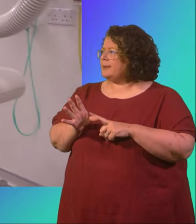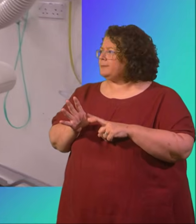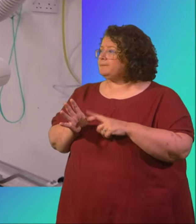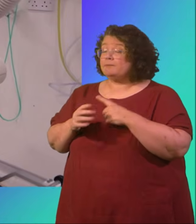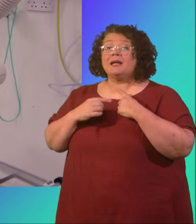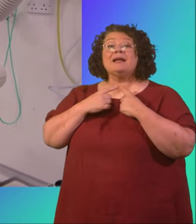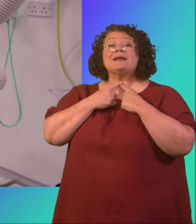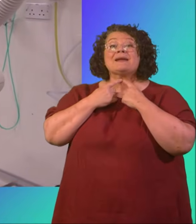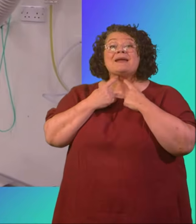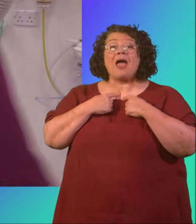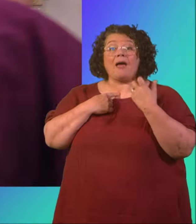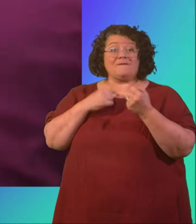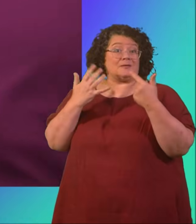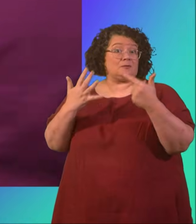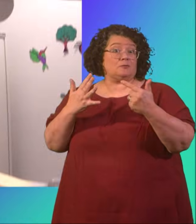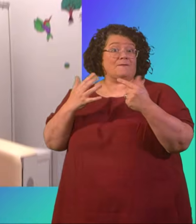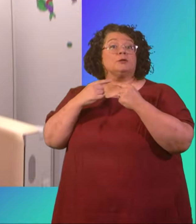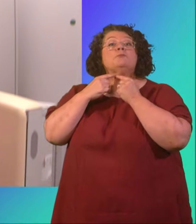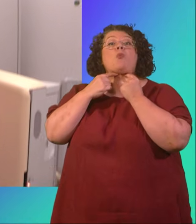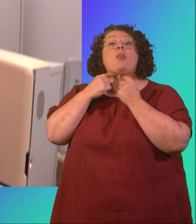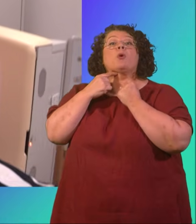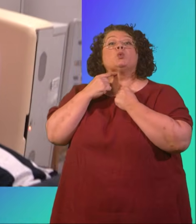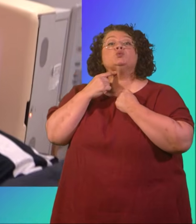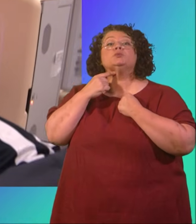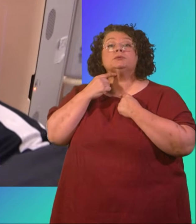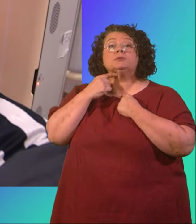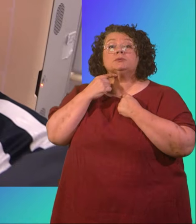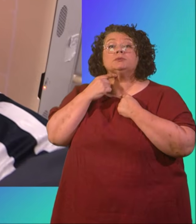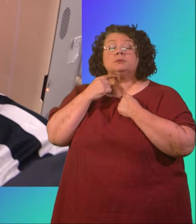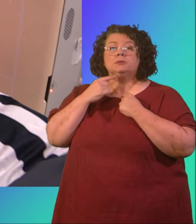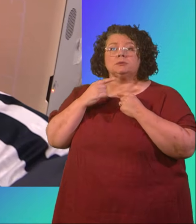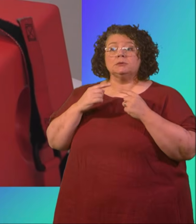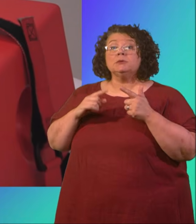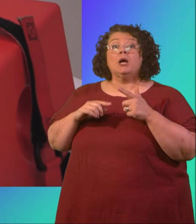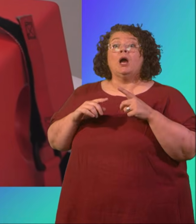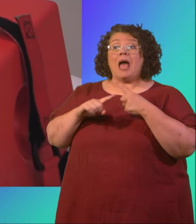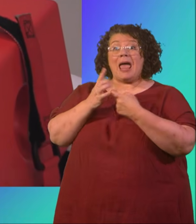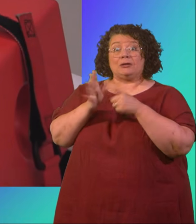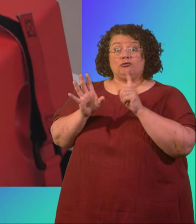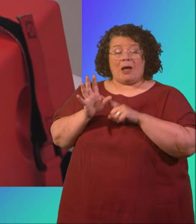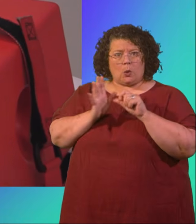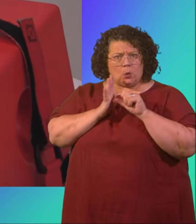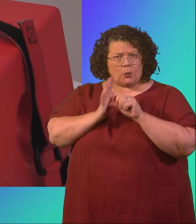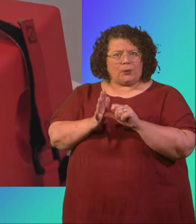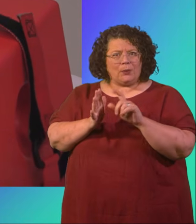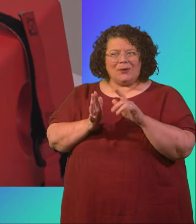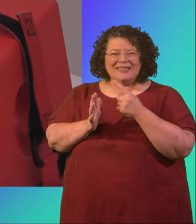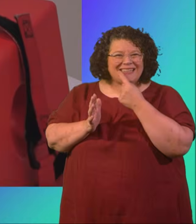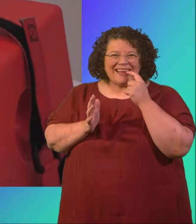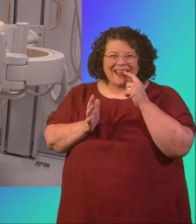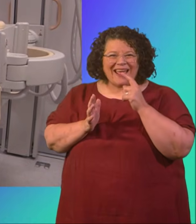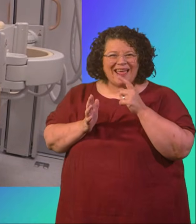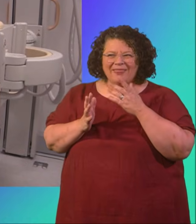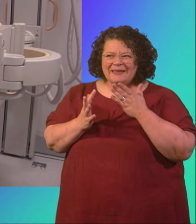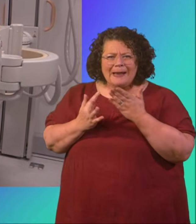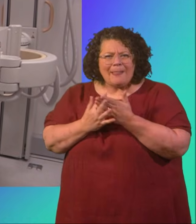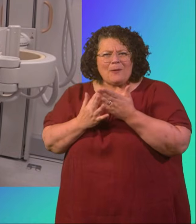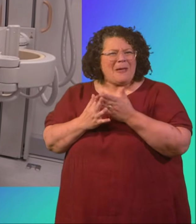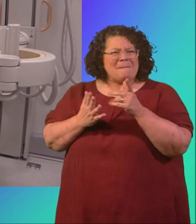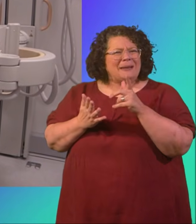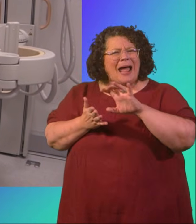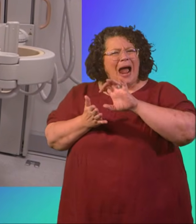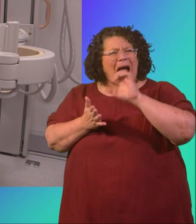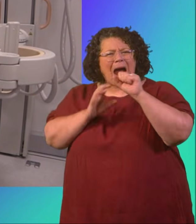There are 7 small bones in the neck, and getting shots of them all can be tricky. First, his teeth are in the way. I suppose they could take them all